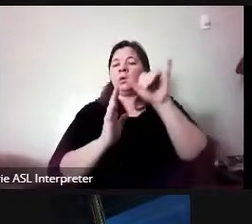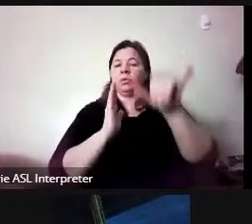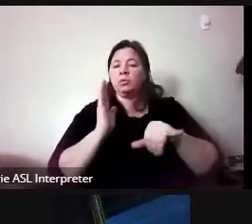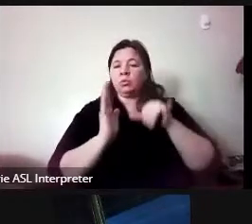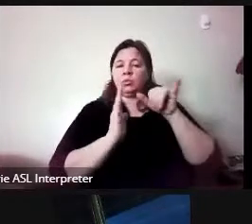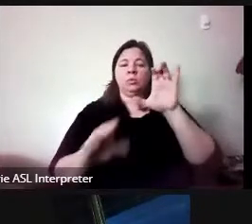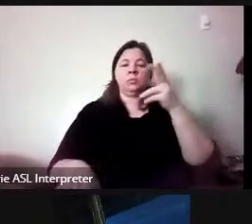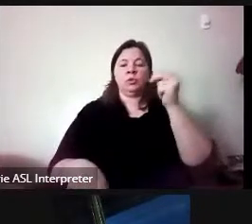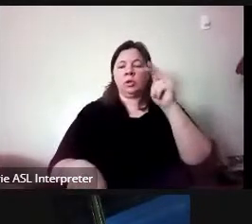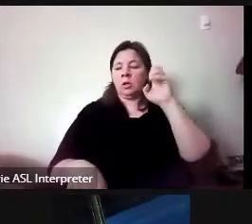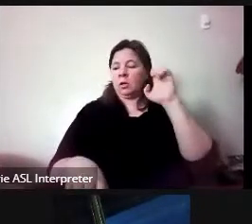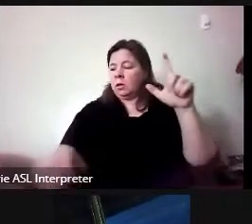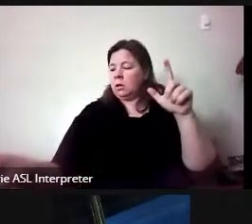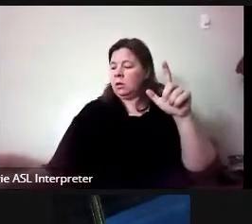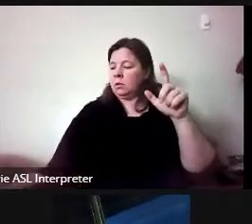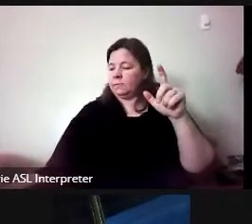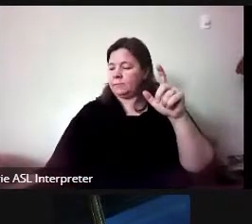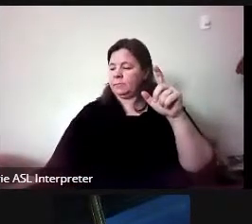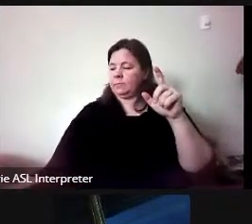channel. I'm just going to read it.